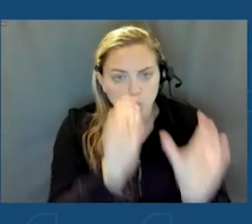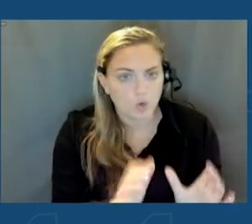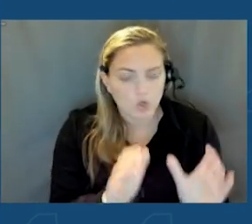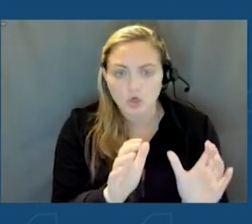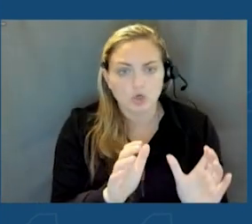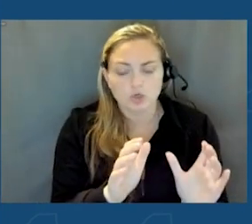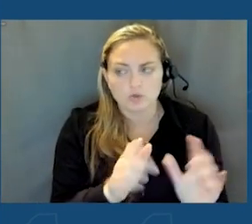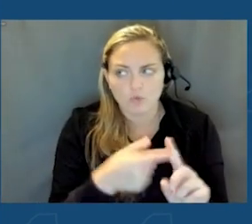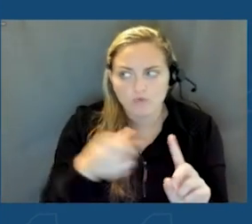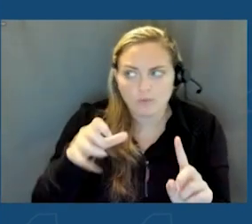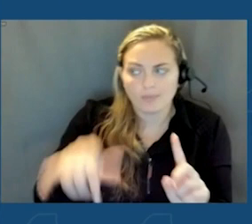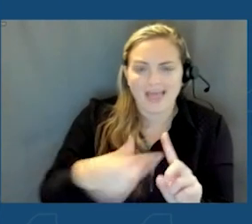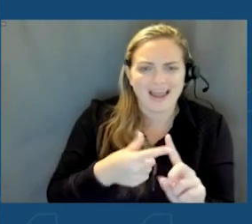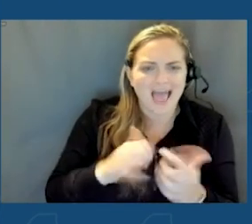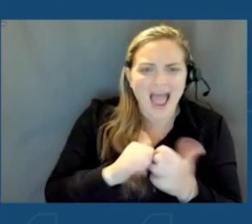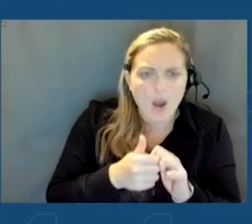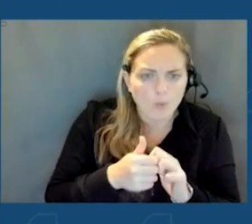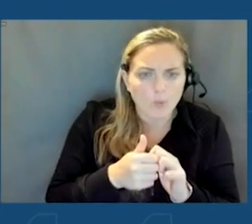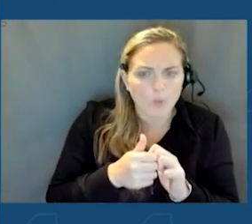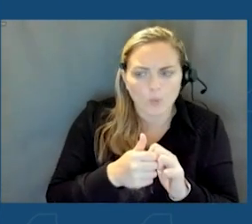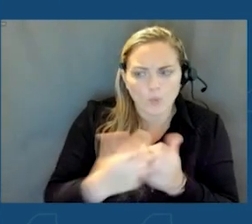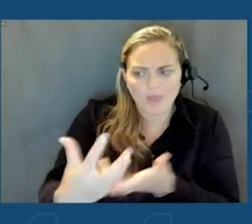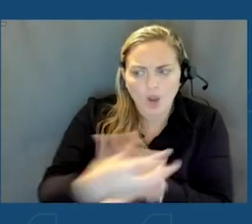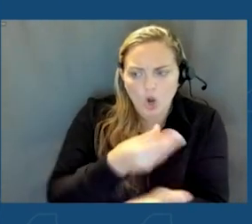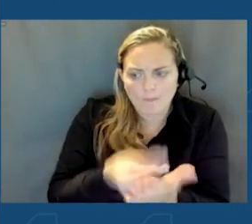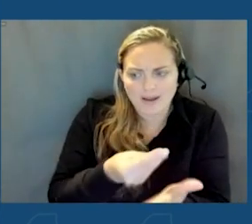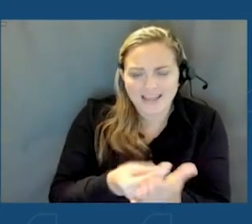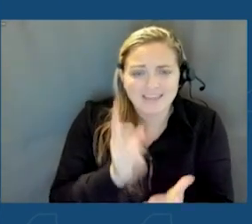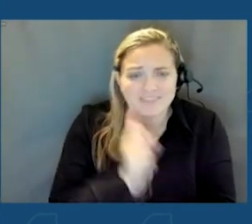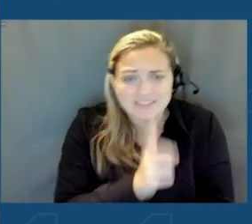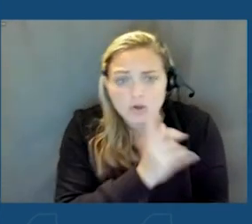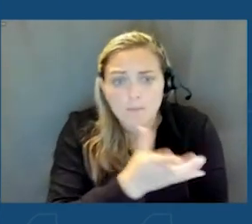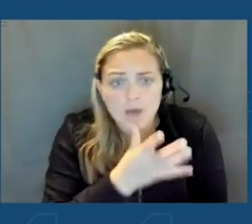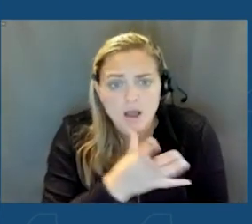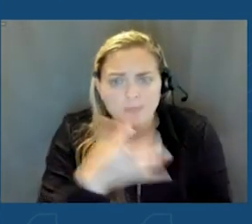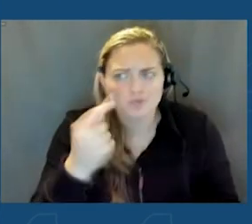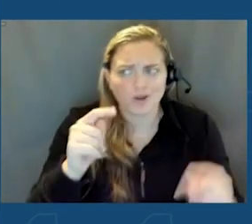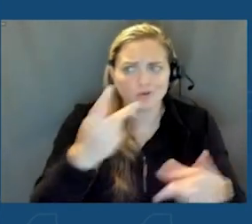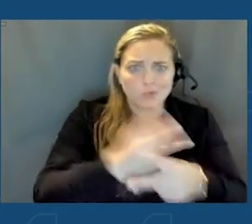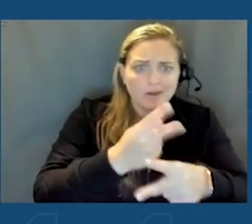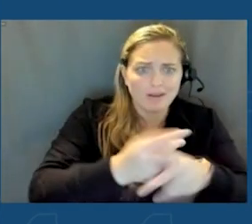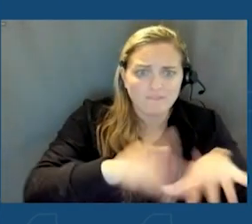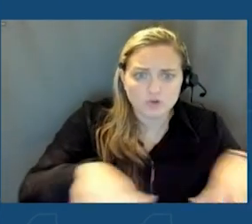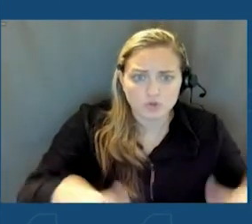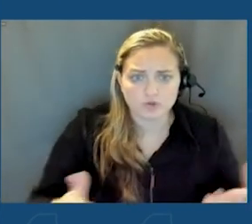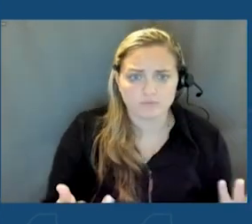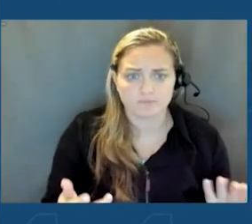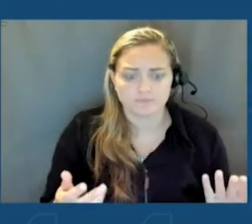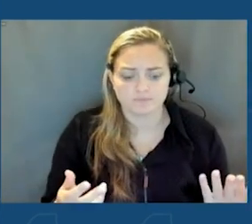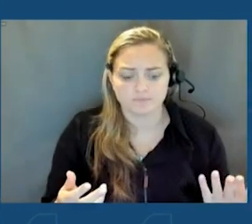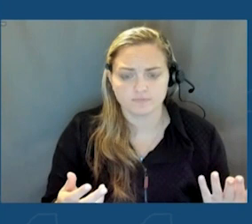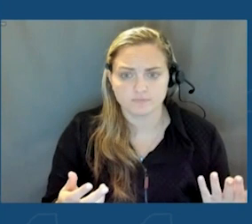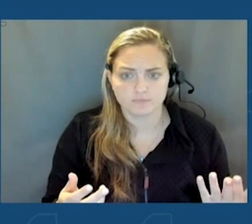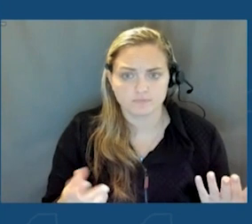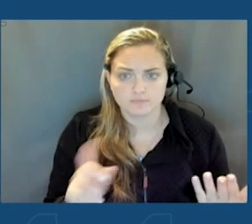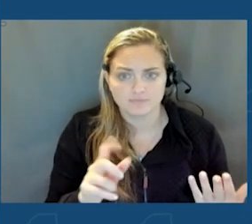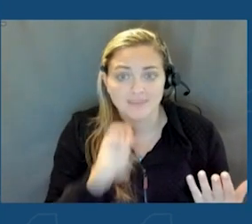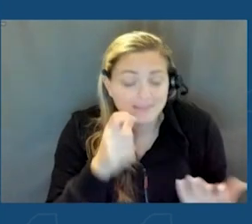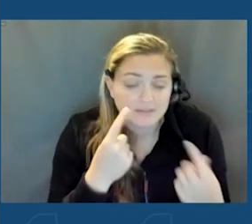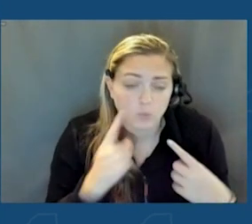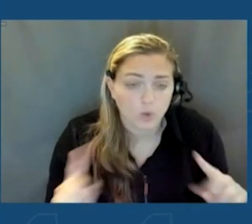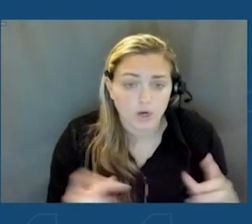to bring in that paycheck, especially if you're a single mom trying to raise your children? It just doesn't